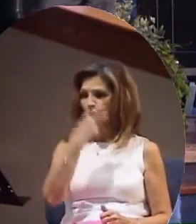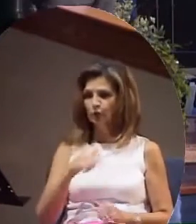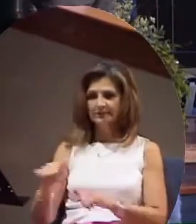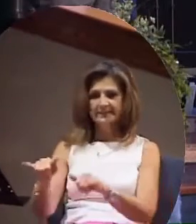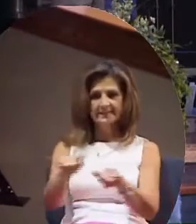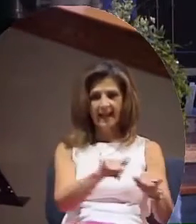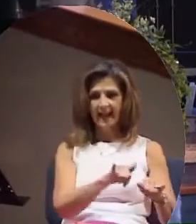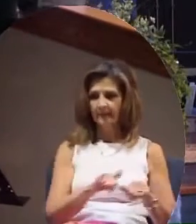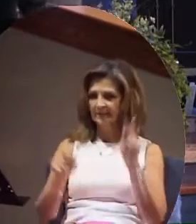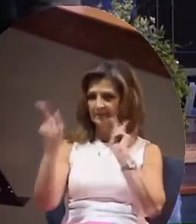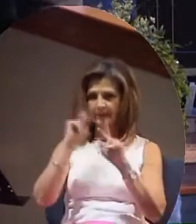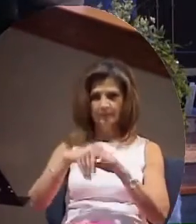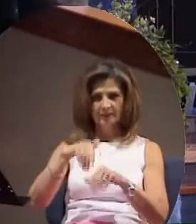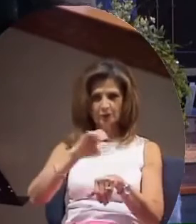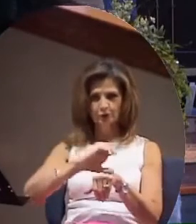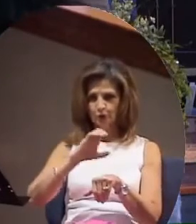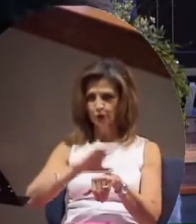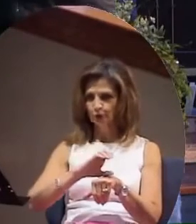people.